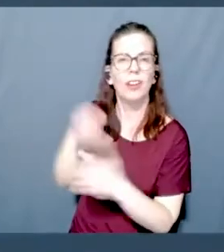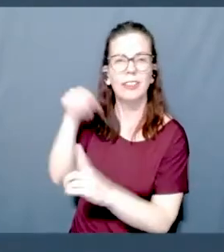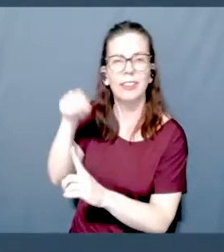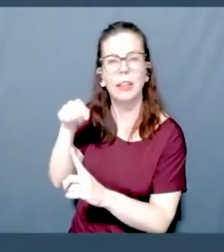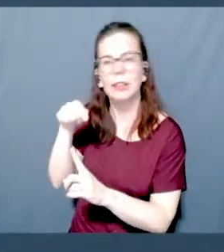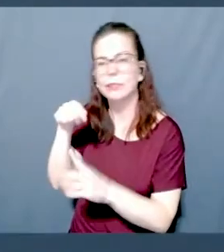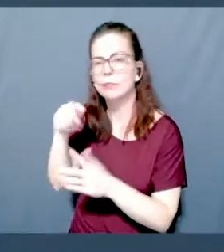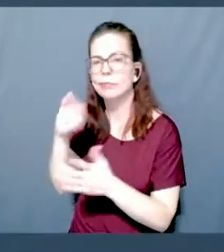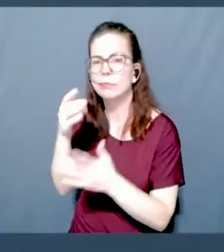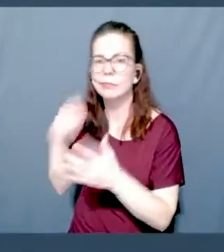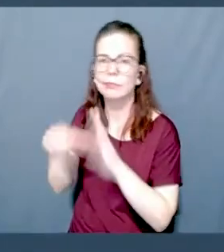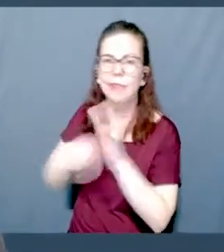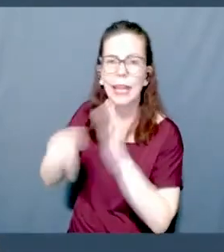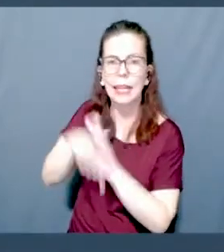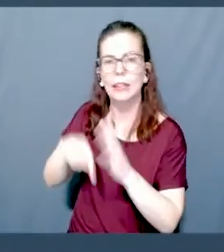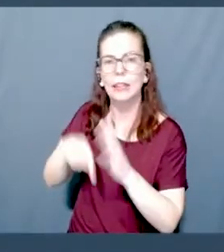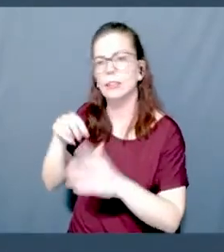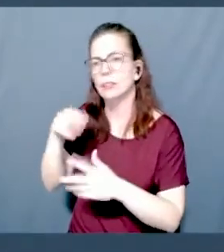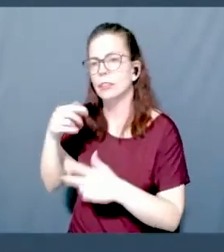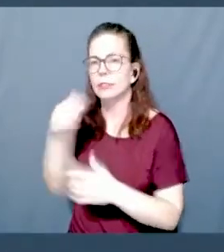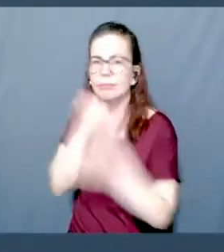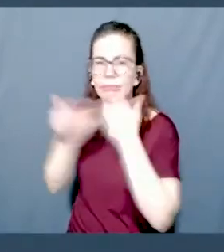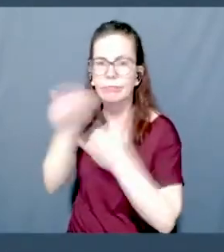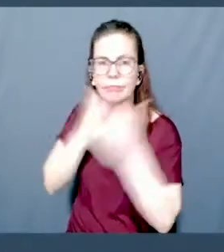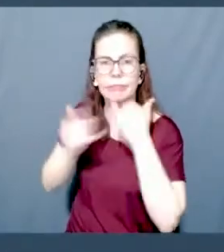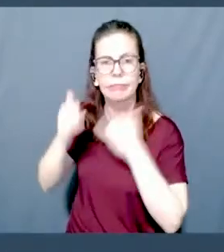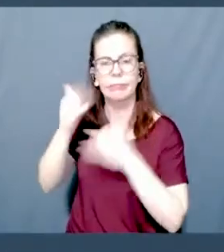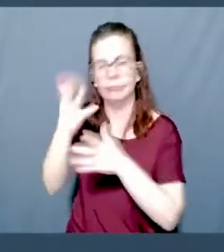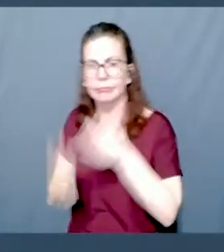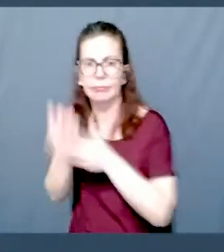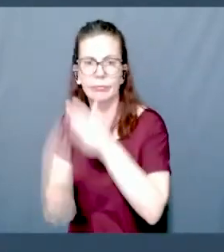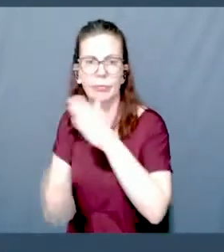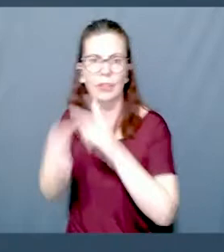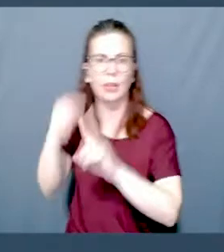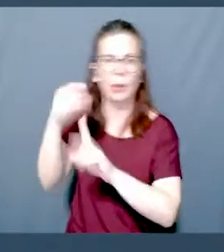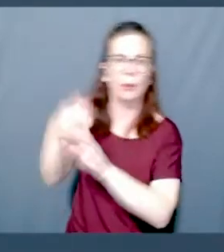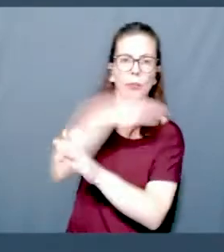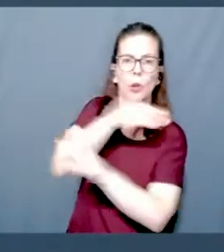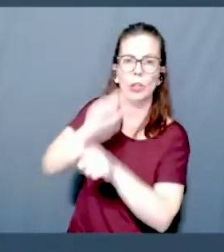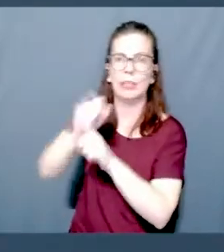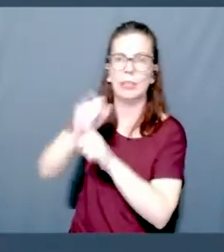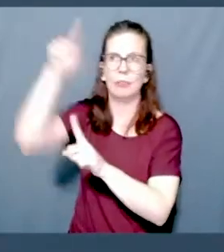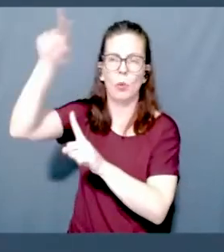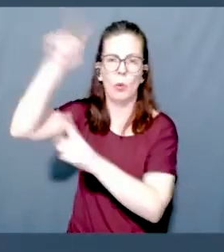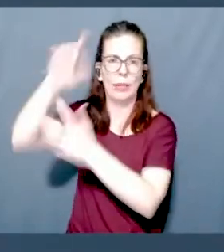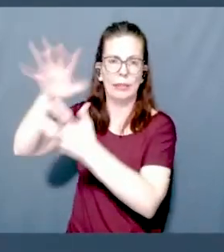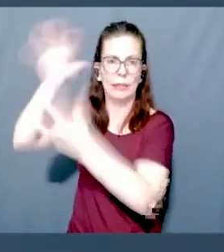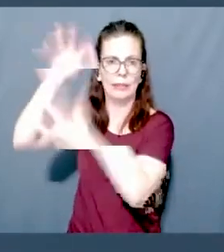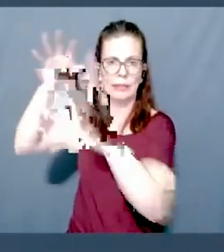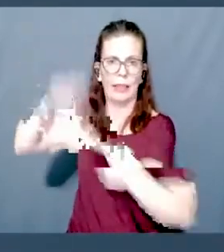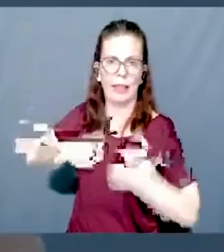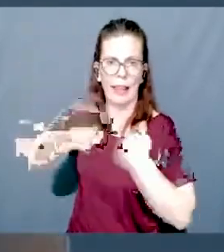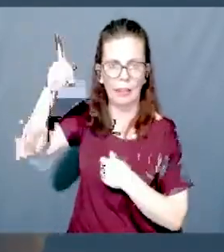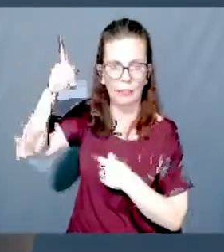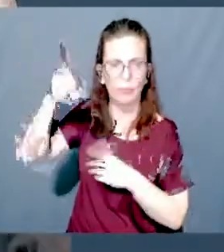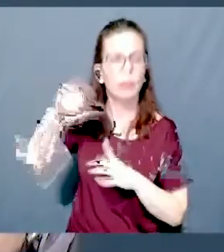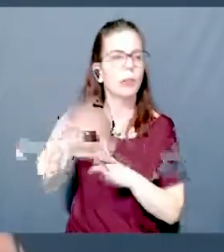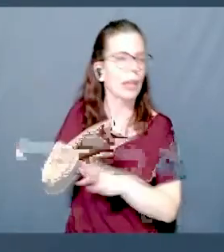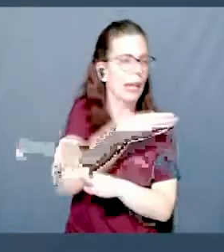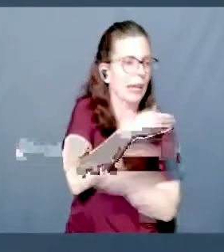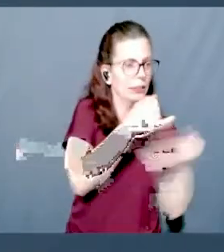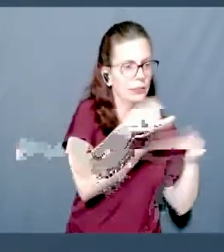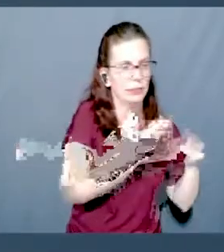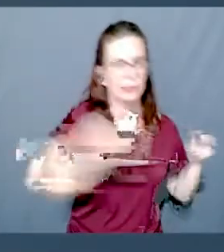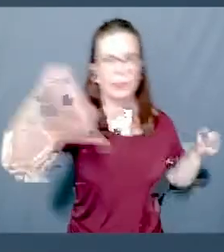configuration and work that it used to take to get a live signal into the cloud. Okay. So you want to stream that event, you've got a cord coming out of the back of a camera or maybe out of a